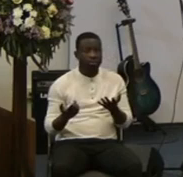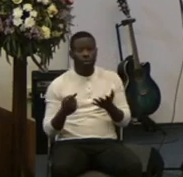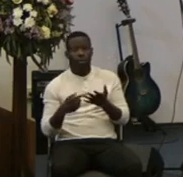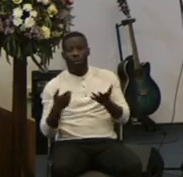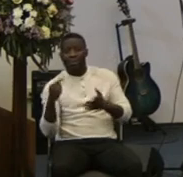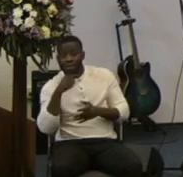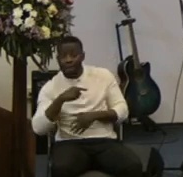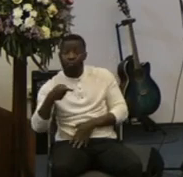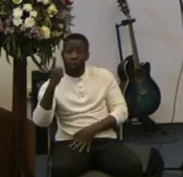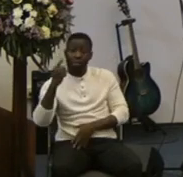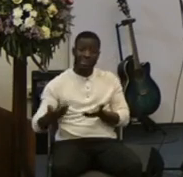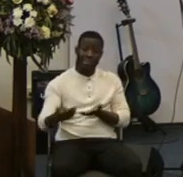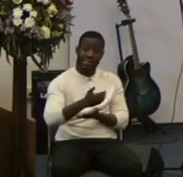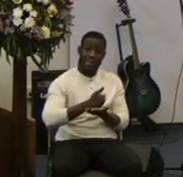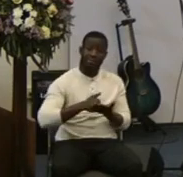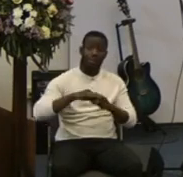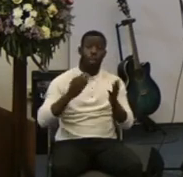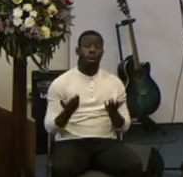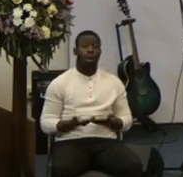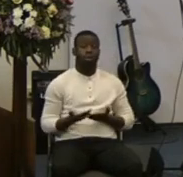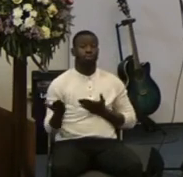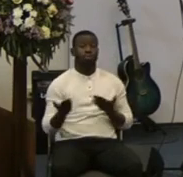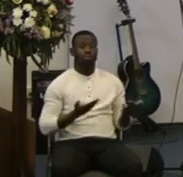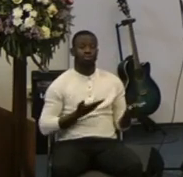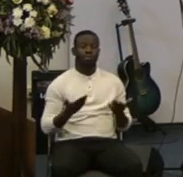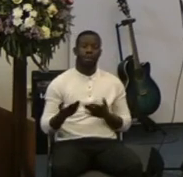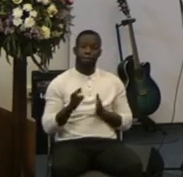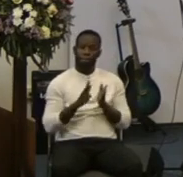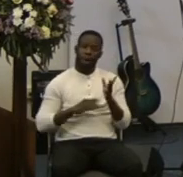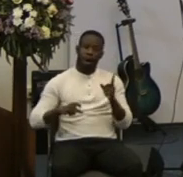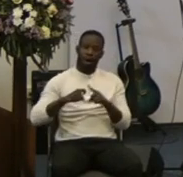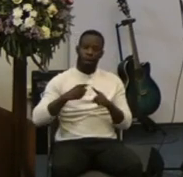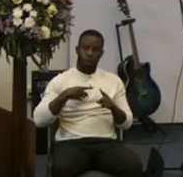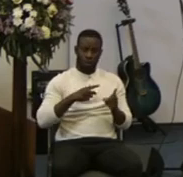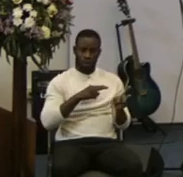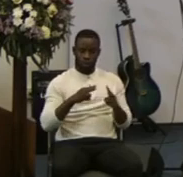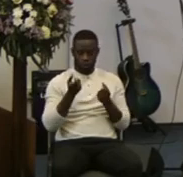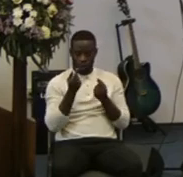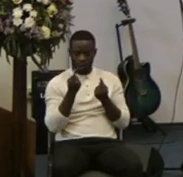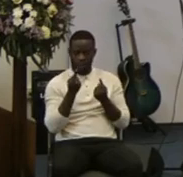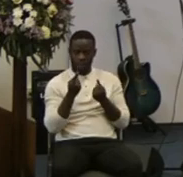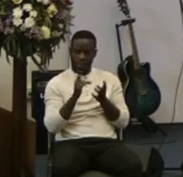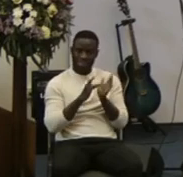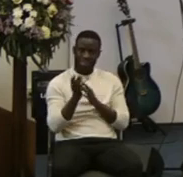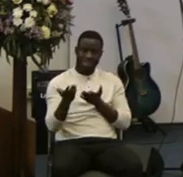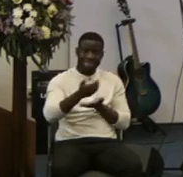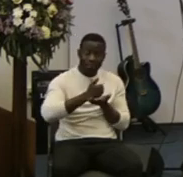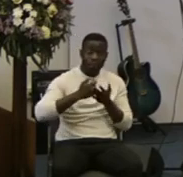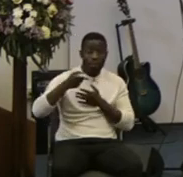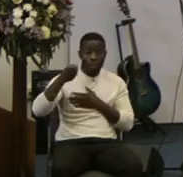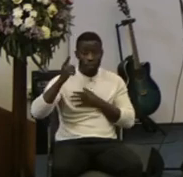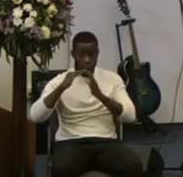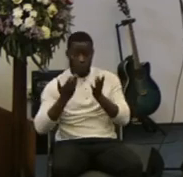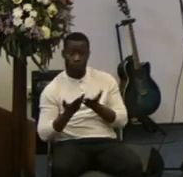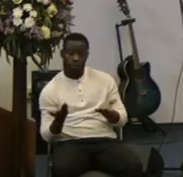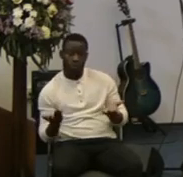the Son of God and the Savior of the world? That's where Mark wants to get his readers to. He wants them to